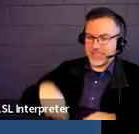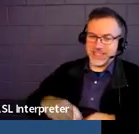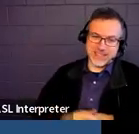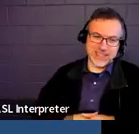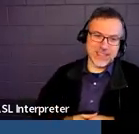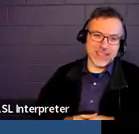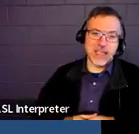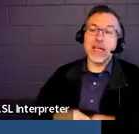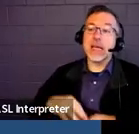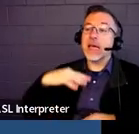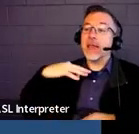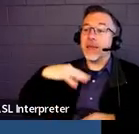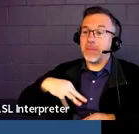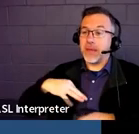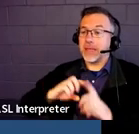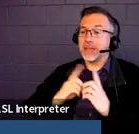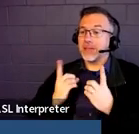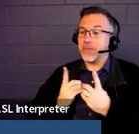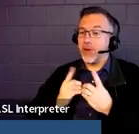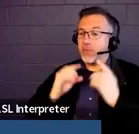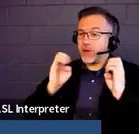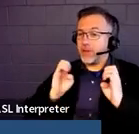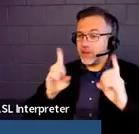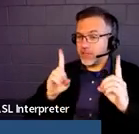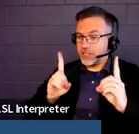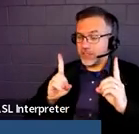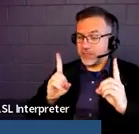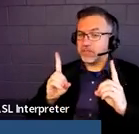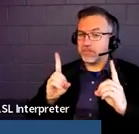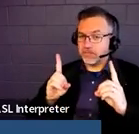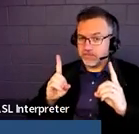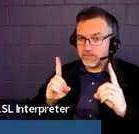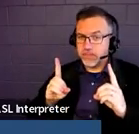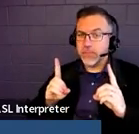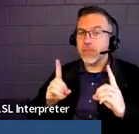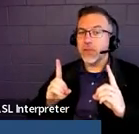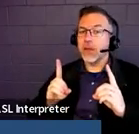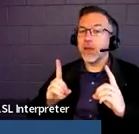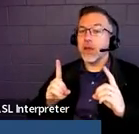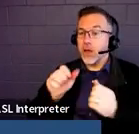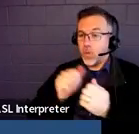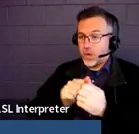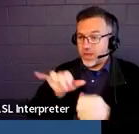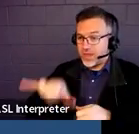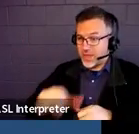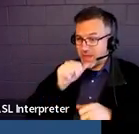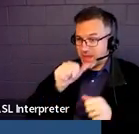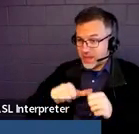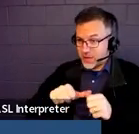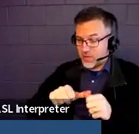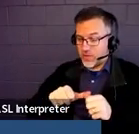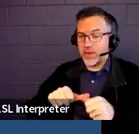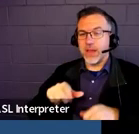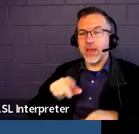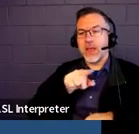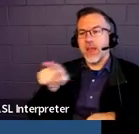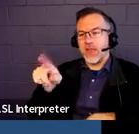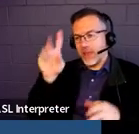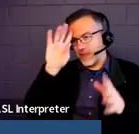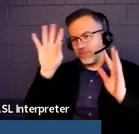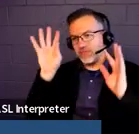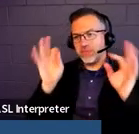Maine Department of Education, right, with that administrative letter, they have concluded that